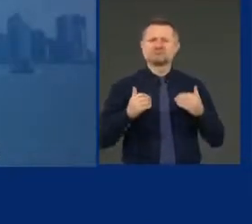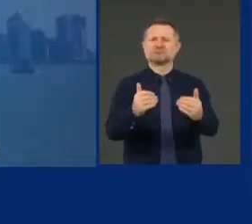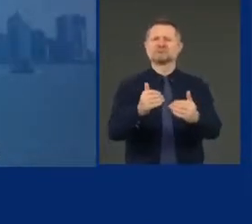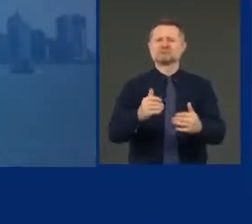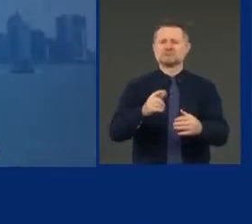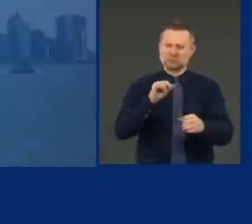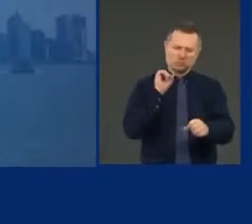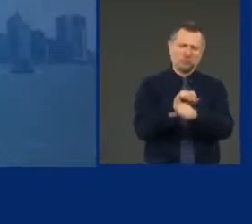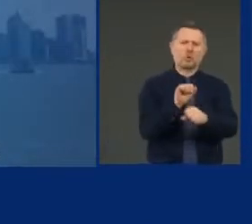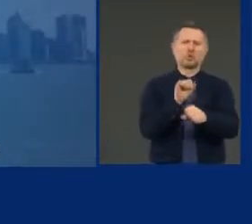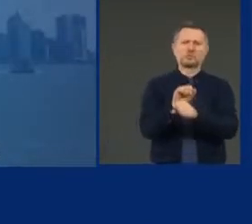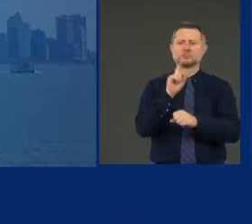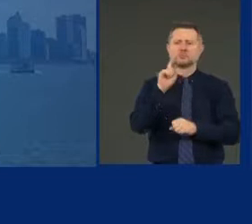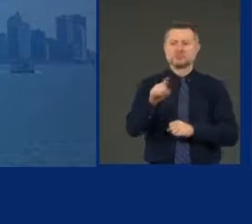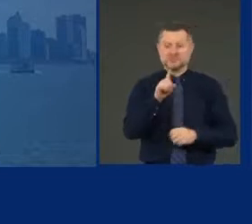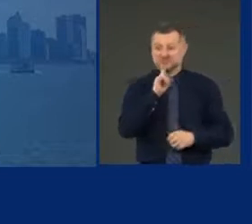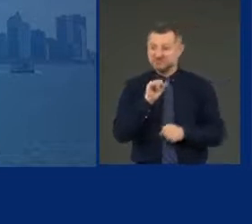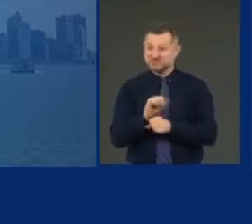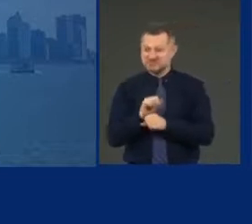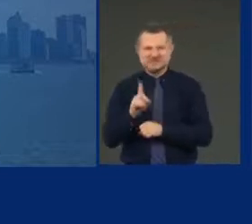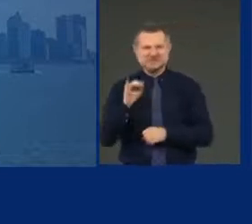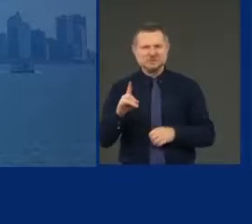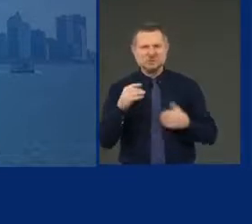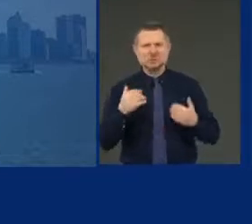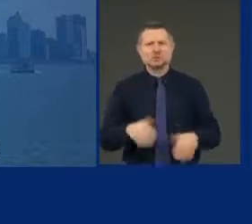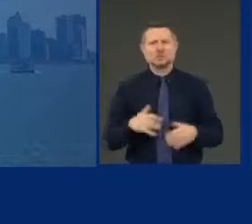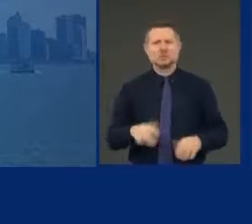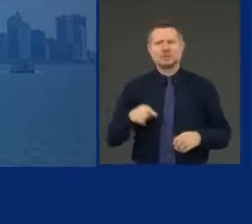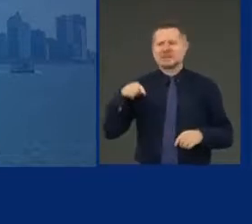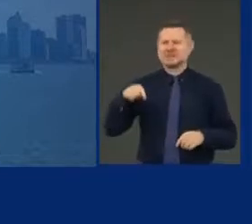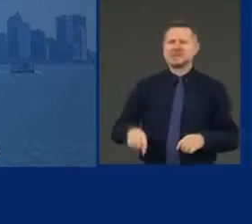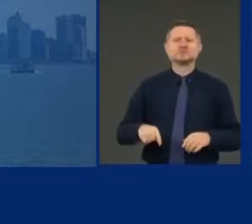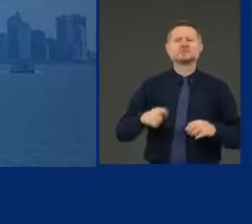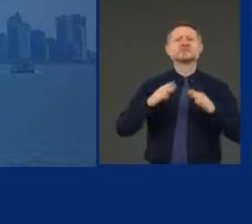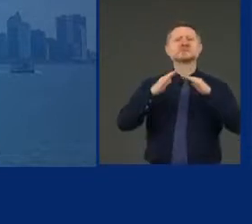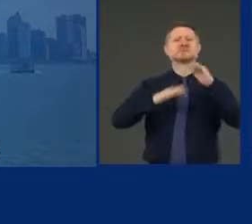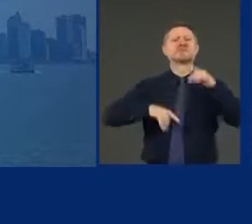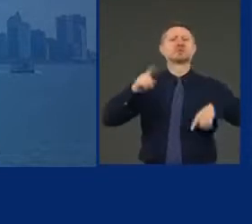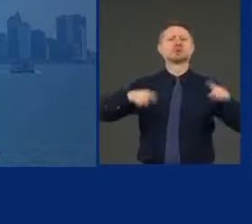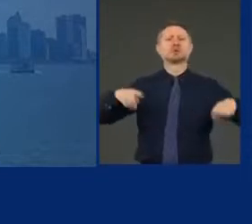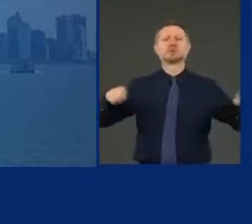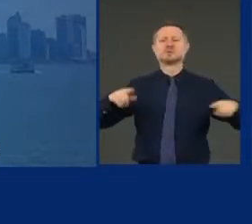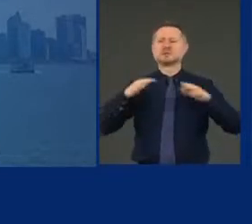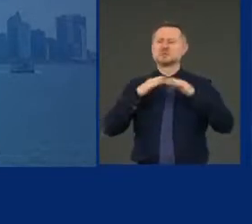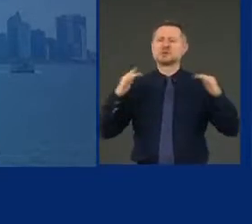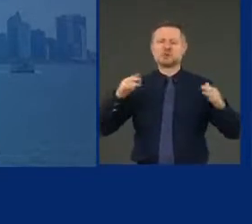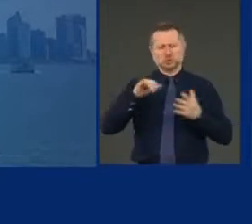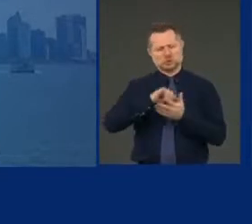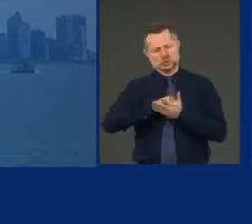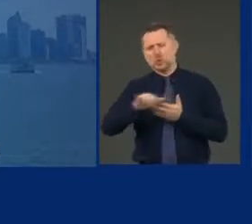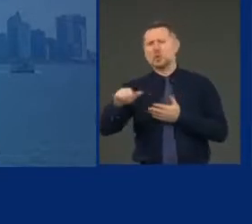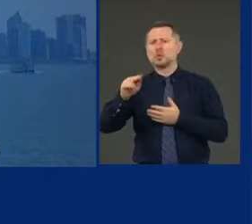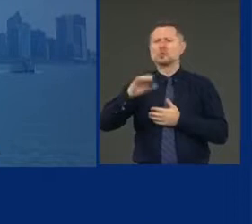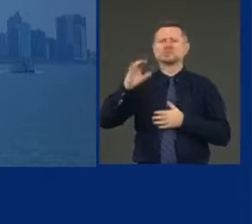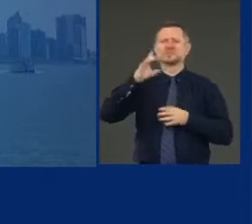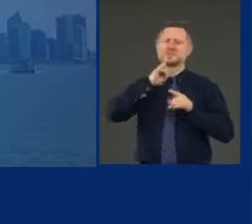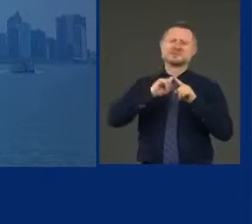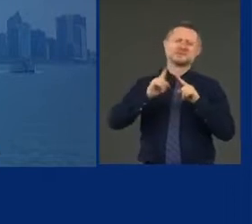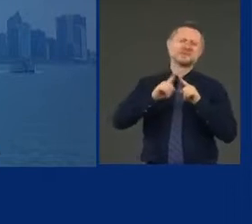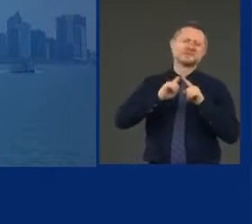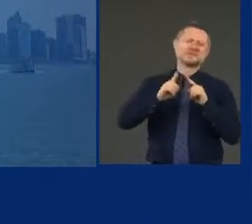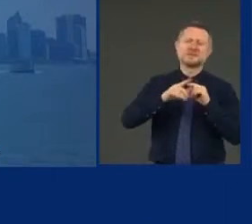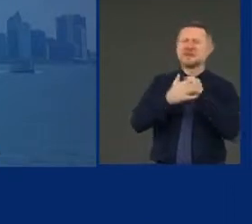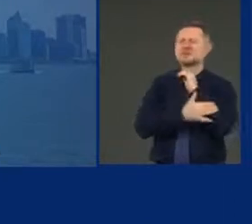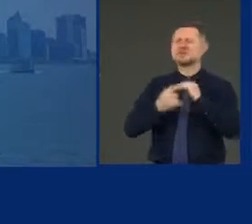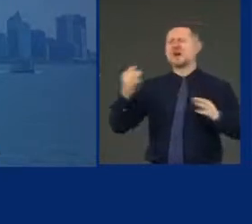we acted as one. This diverse community of New York, people from all over the globe, different languages,